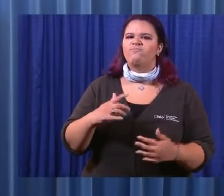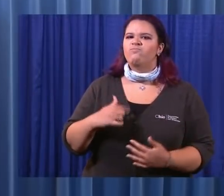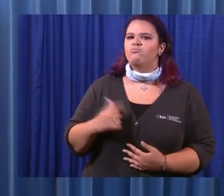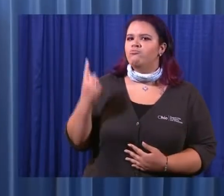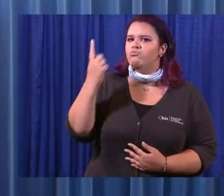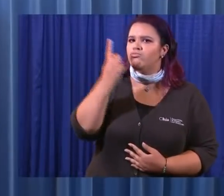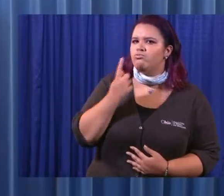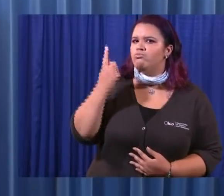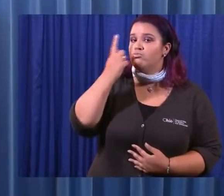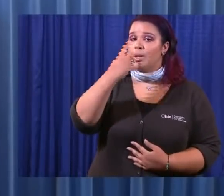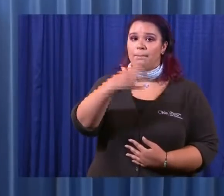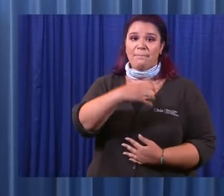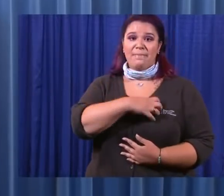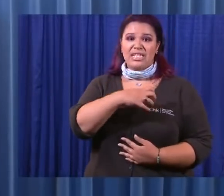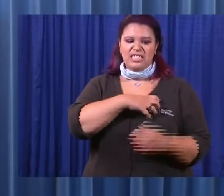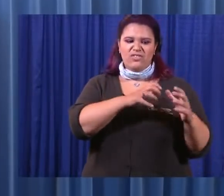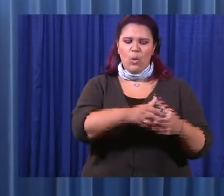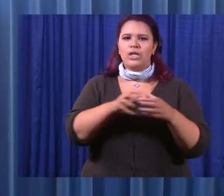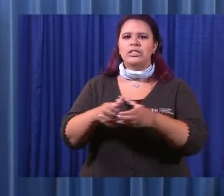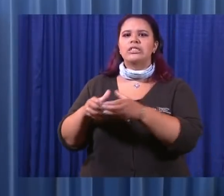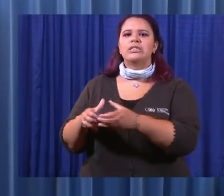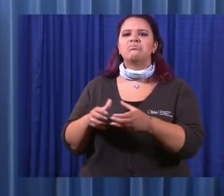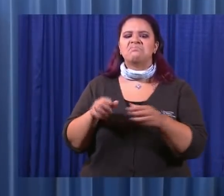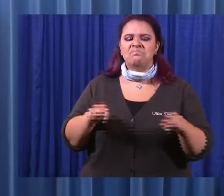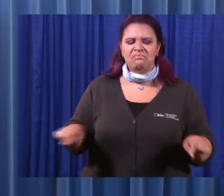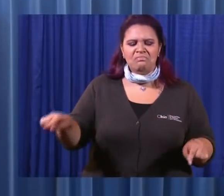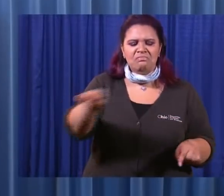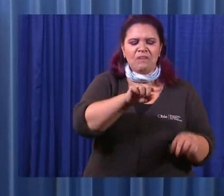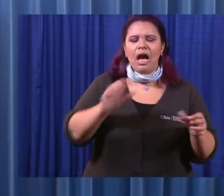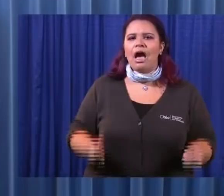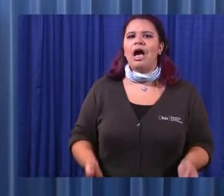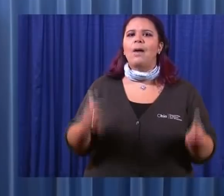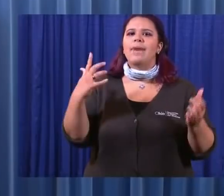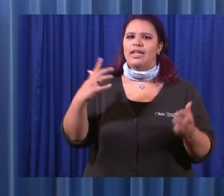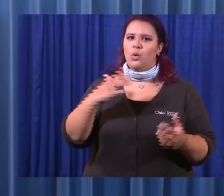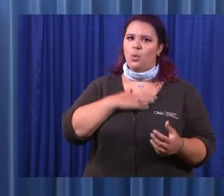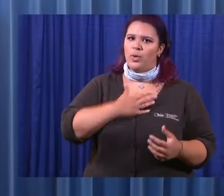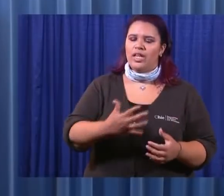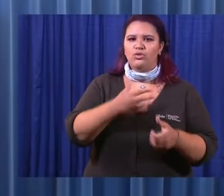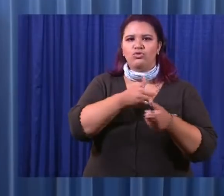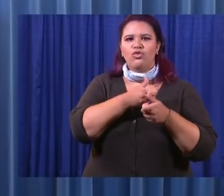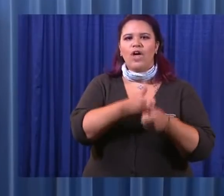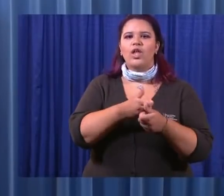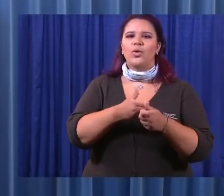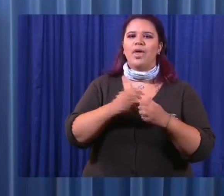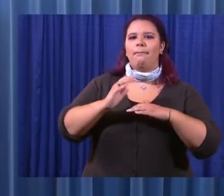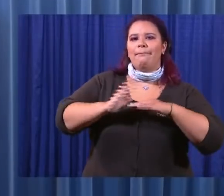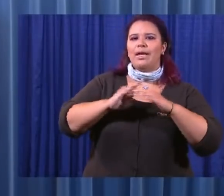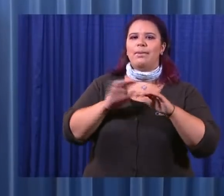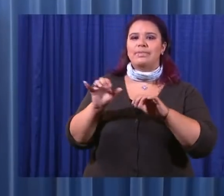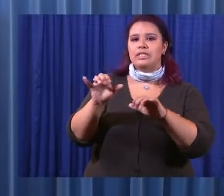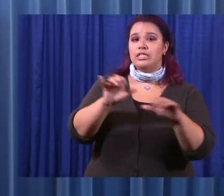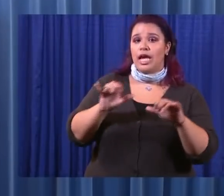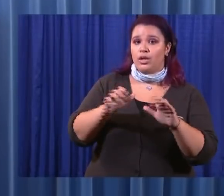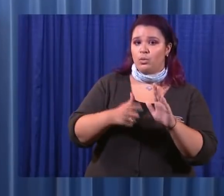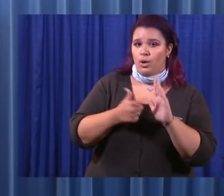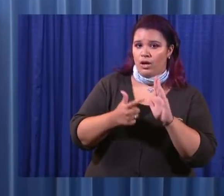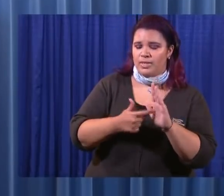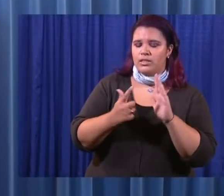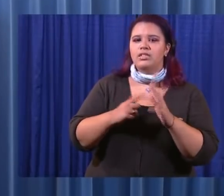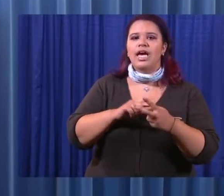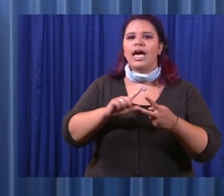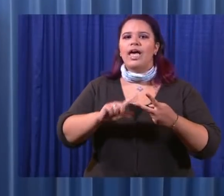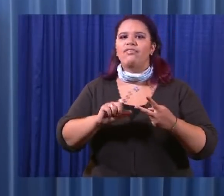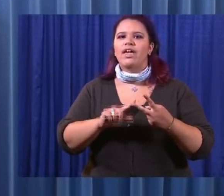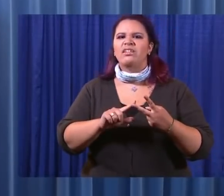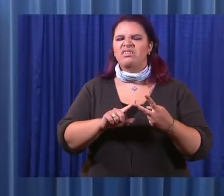minimum standards, and also a lot of these officers aren't wearing body cameras. Can you talk a little bit about the accountability of what is said and then what is